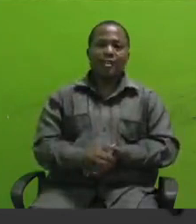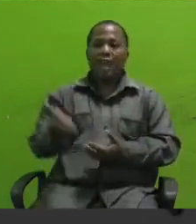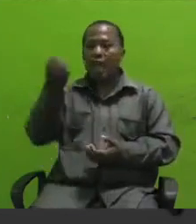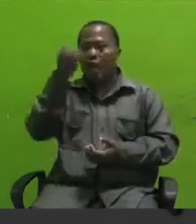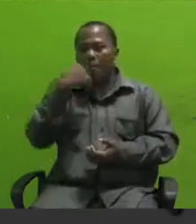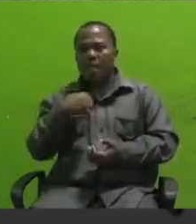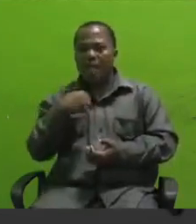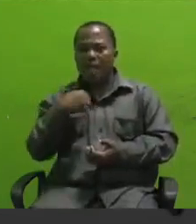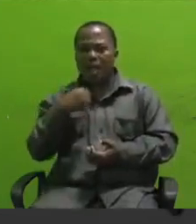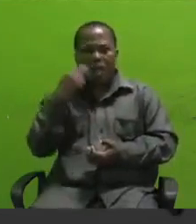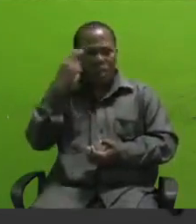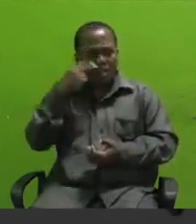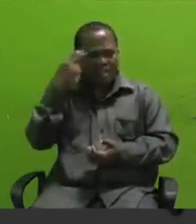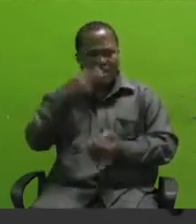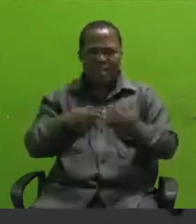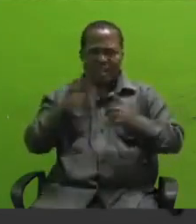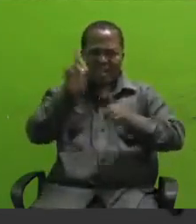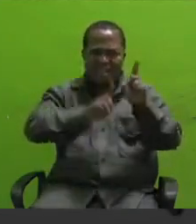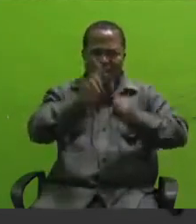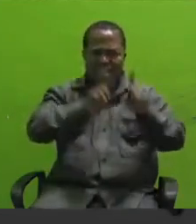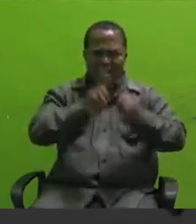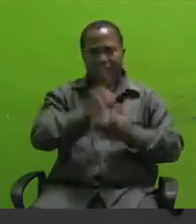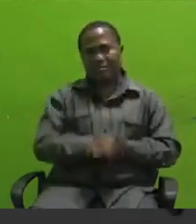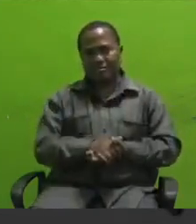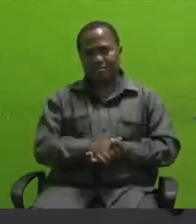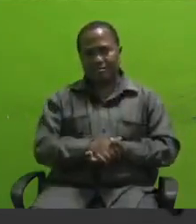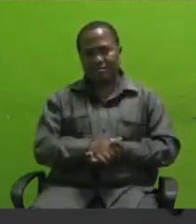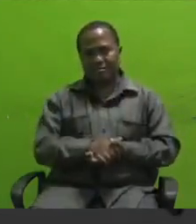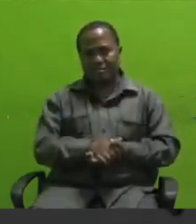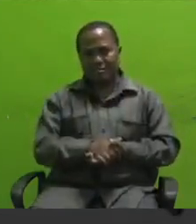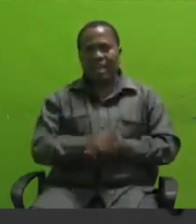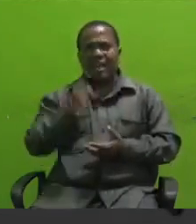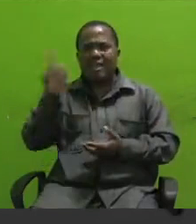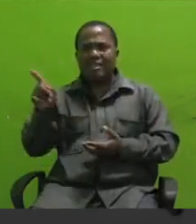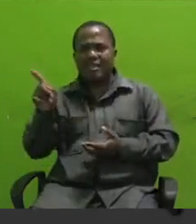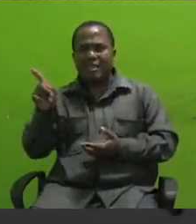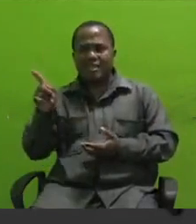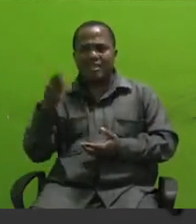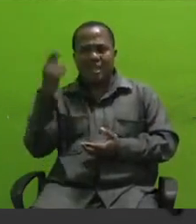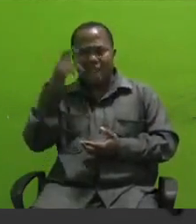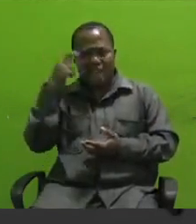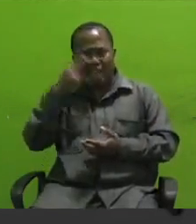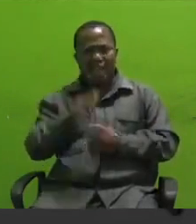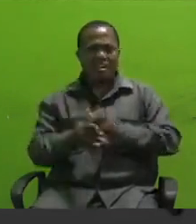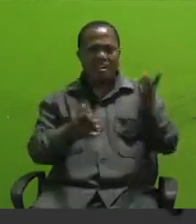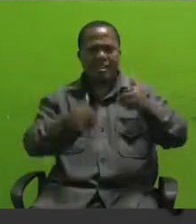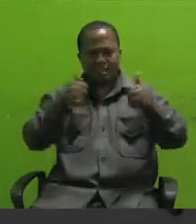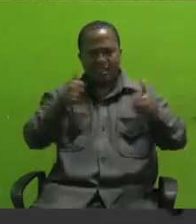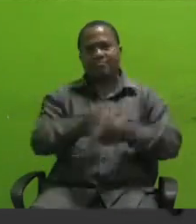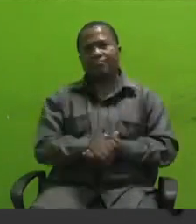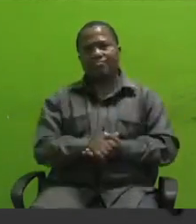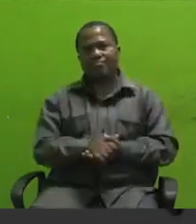Mango yellow, mango green. For me. Okay? Sit down, please.